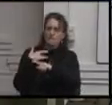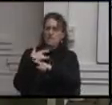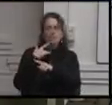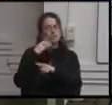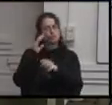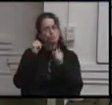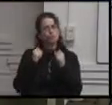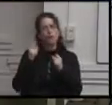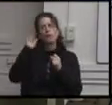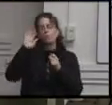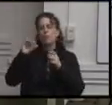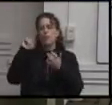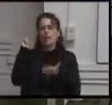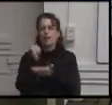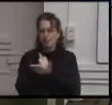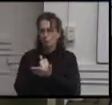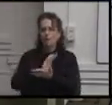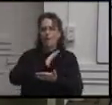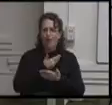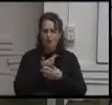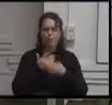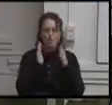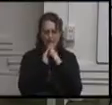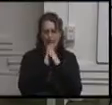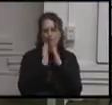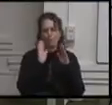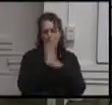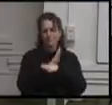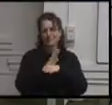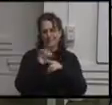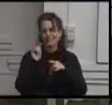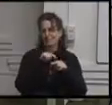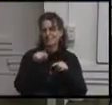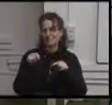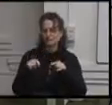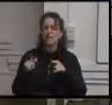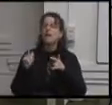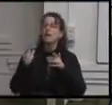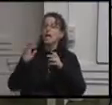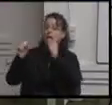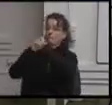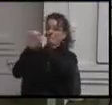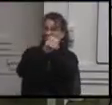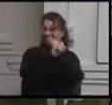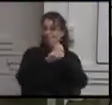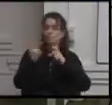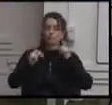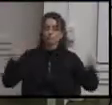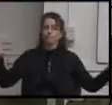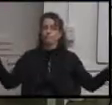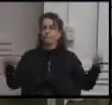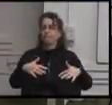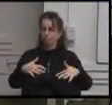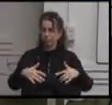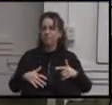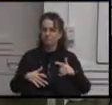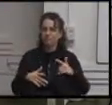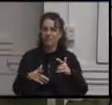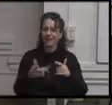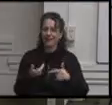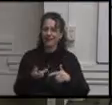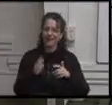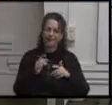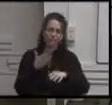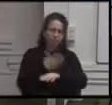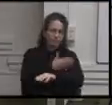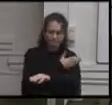for our businesses downtown. And when you talk about economic development, if someone comes to town and you